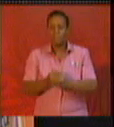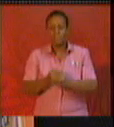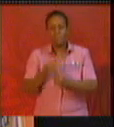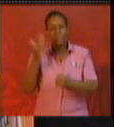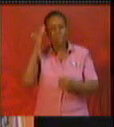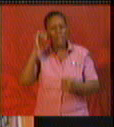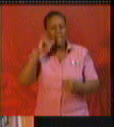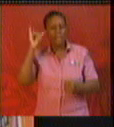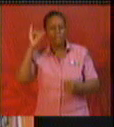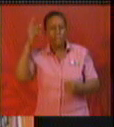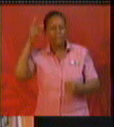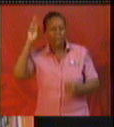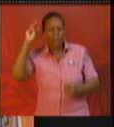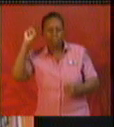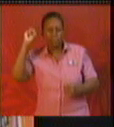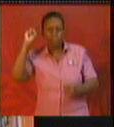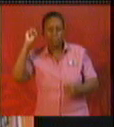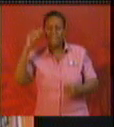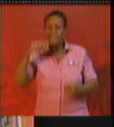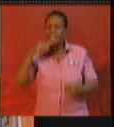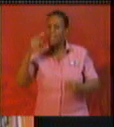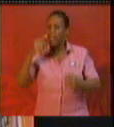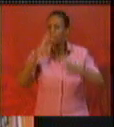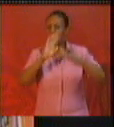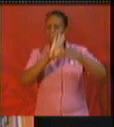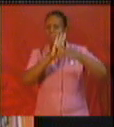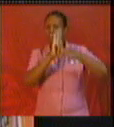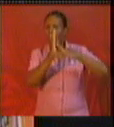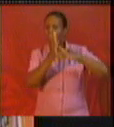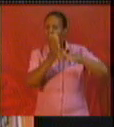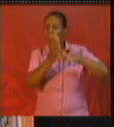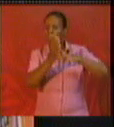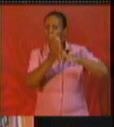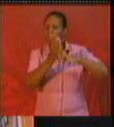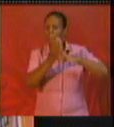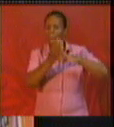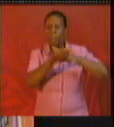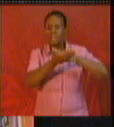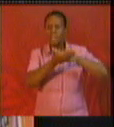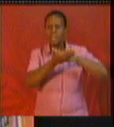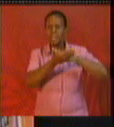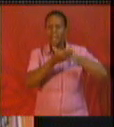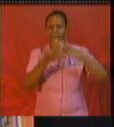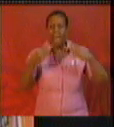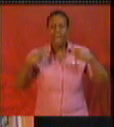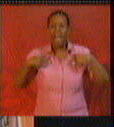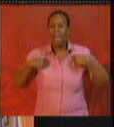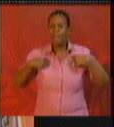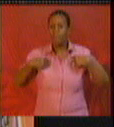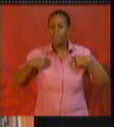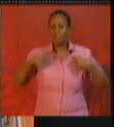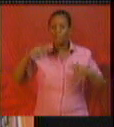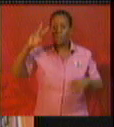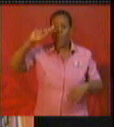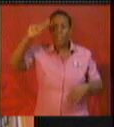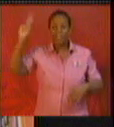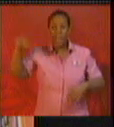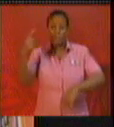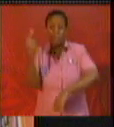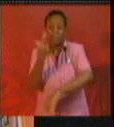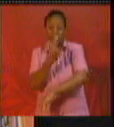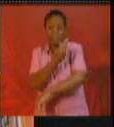said Barbados gave 2,000 AstraZeneca vaccines, which were actually given to them by